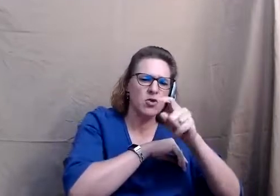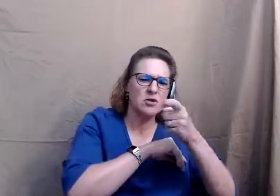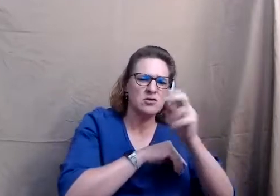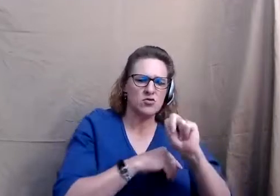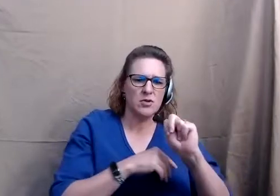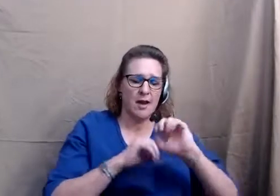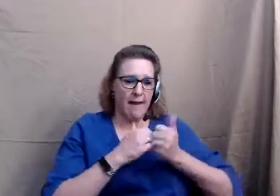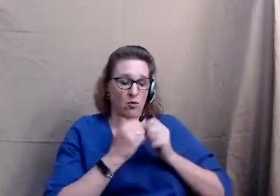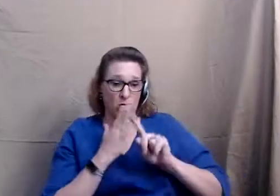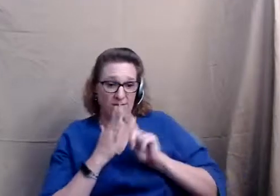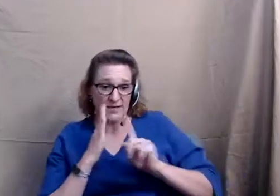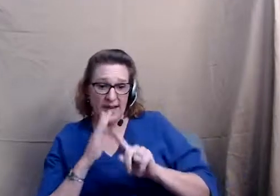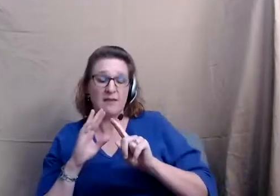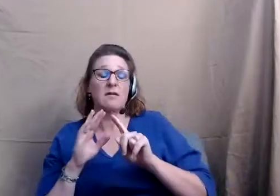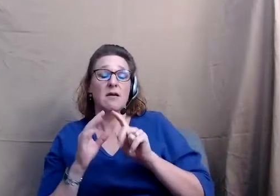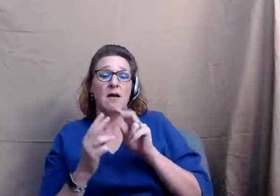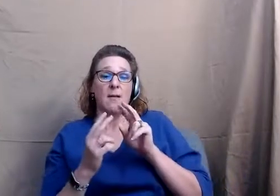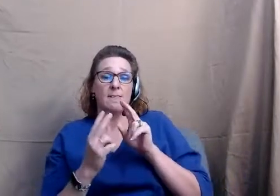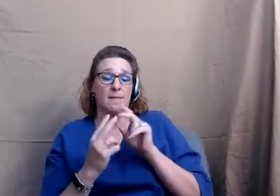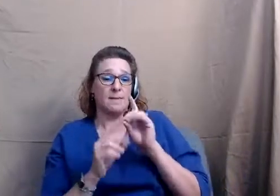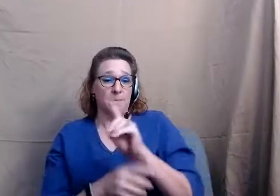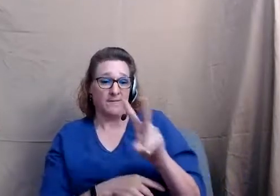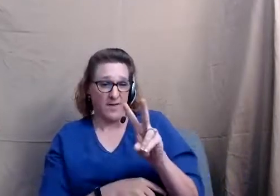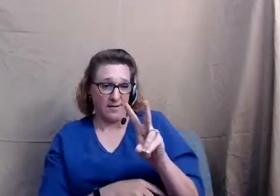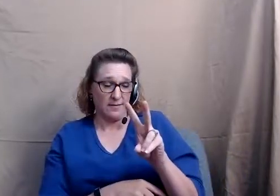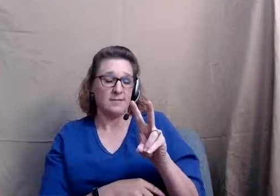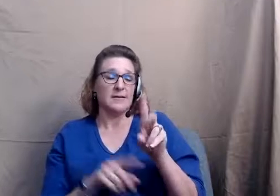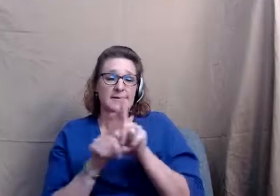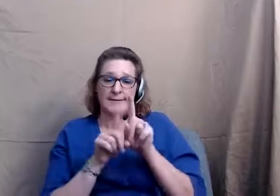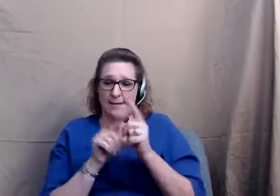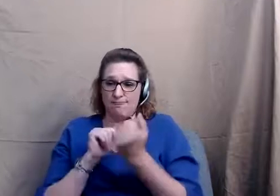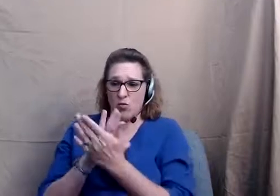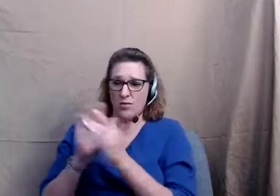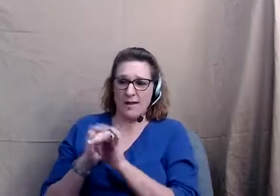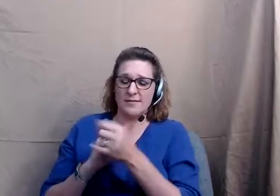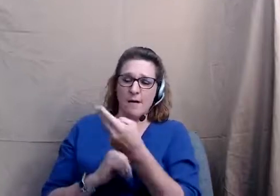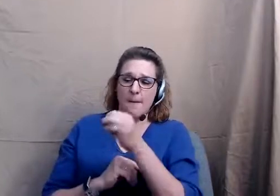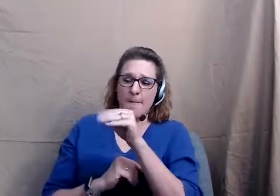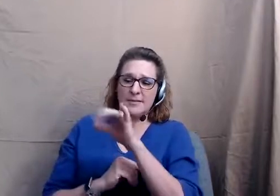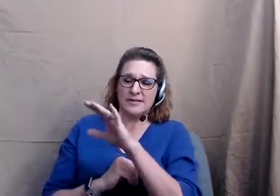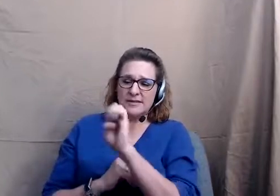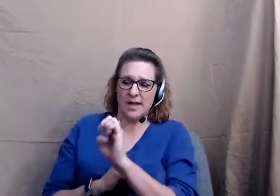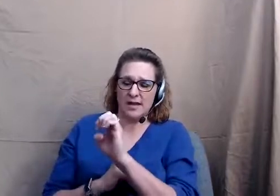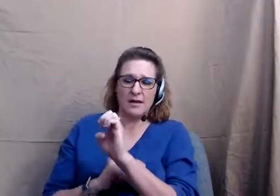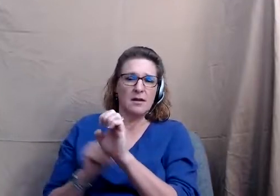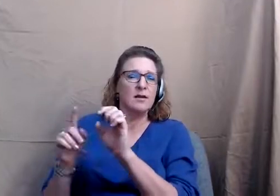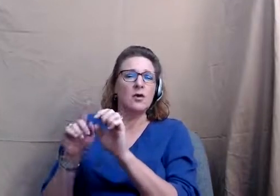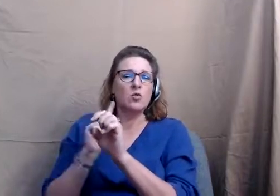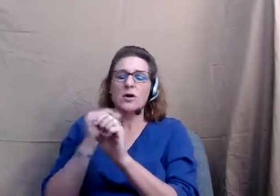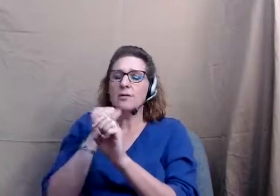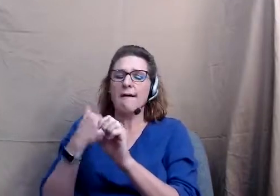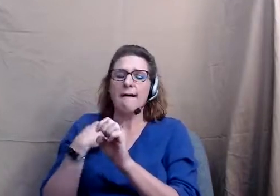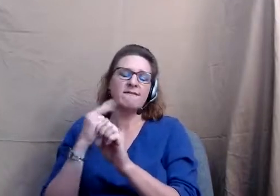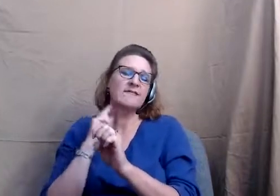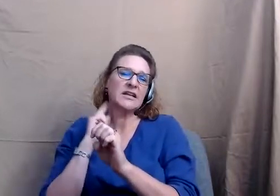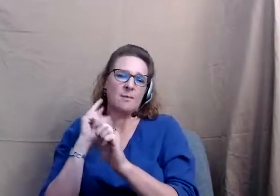partner violence in exactly the same way you investigated a homicide, as though you would not have a victim to testify,